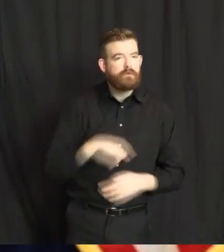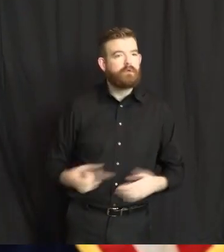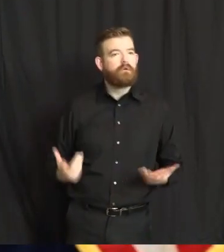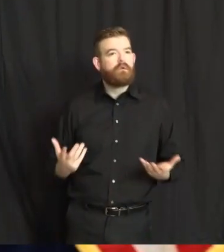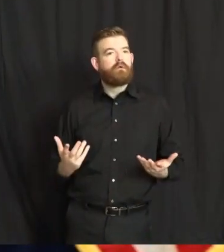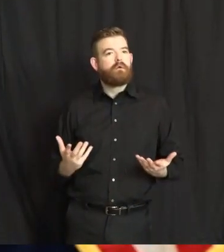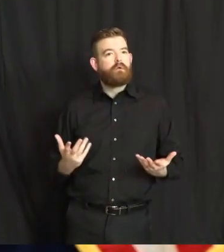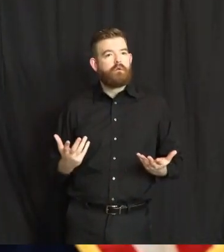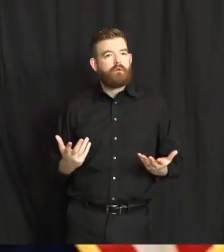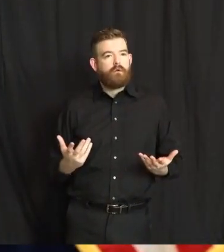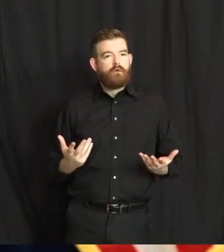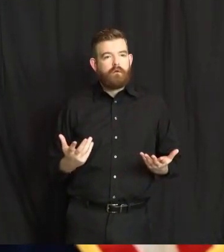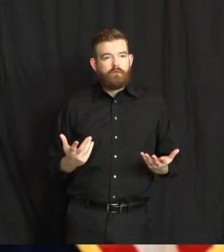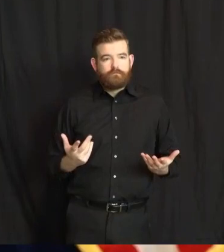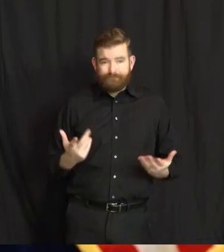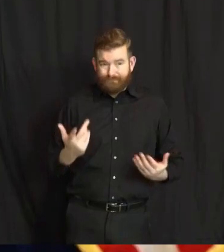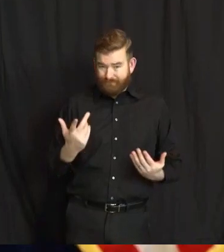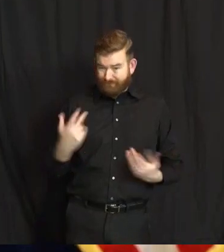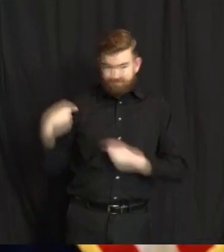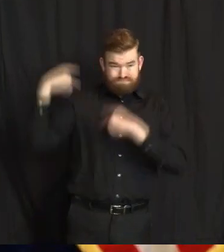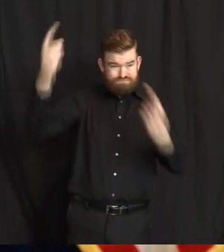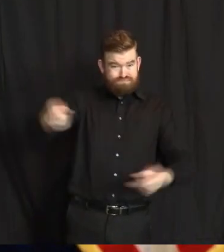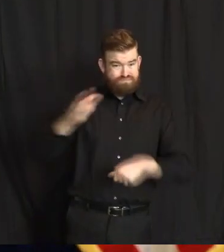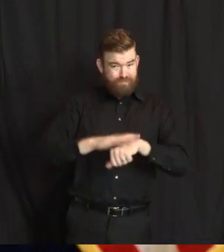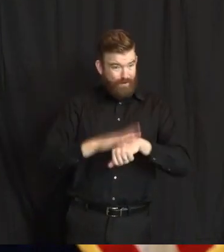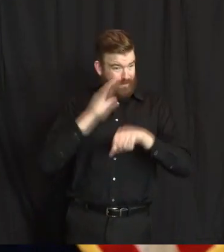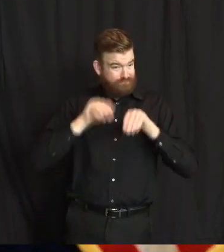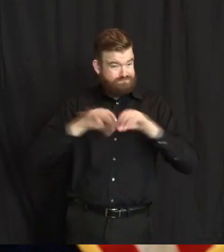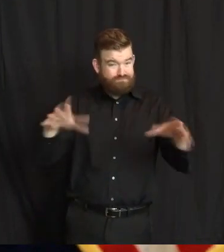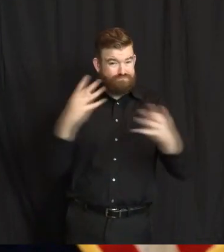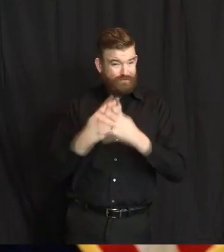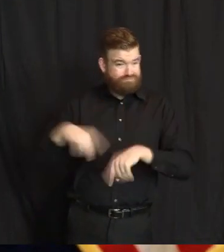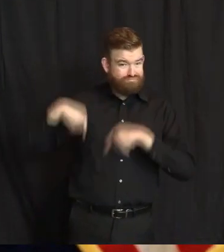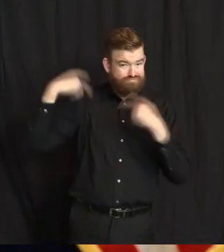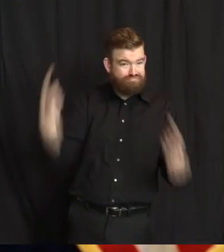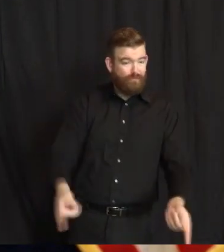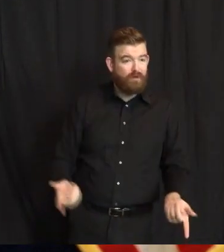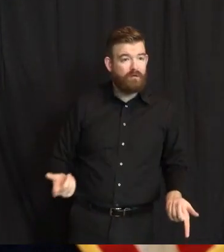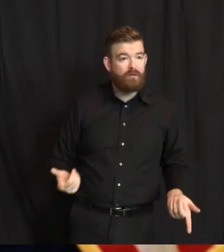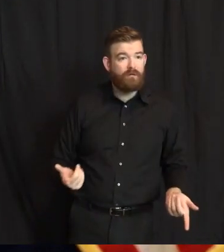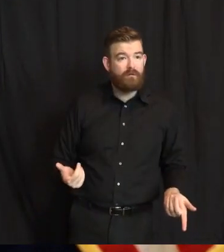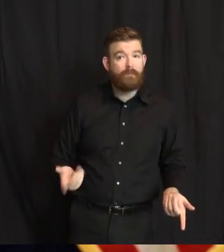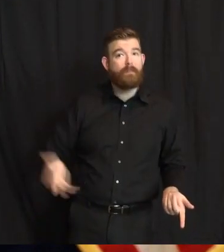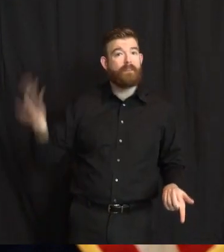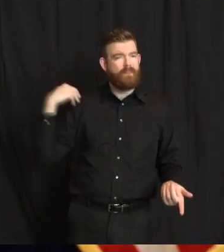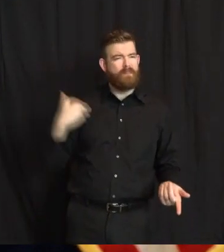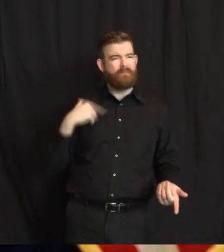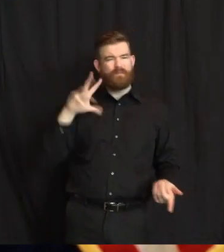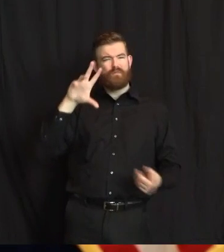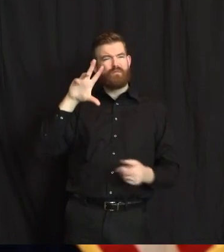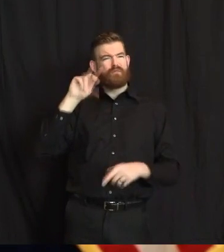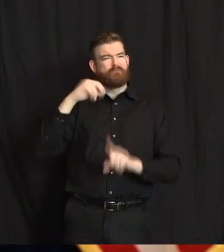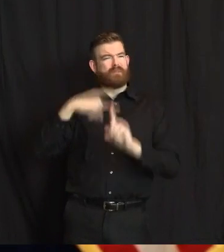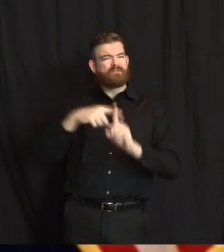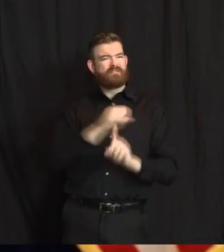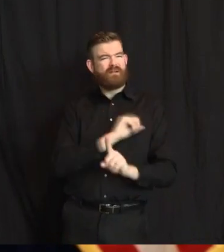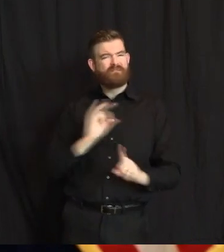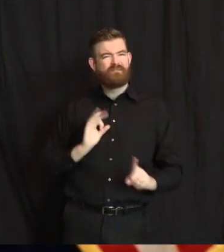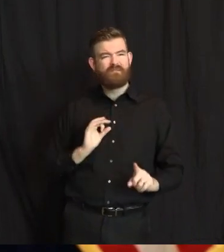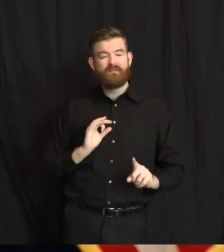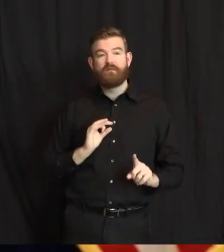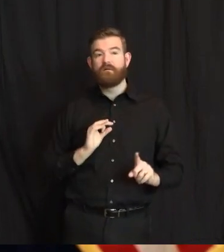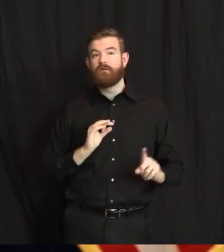happen. Just a week ago, I think you had maybe 30 positive cases among staff, no inmates. Now you've more than